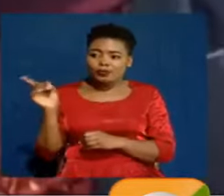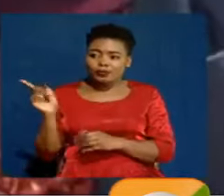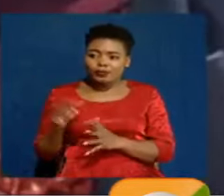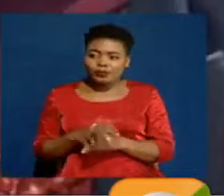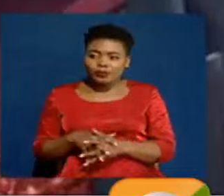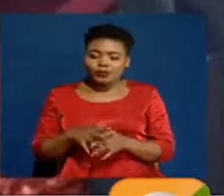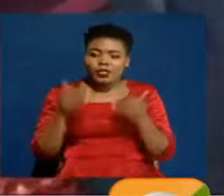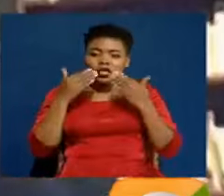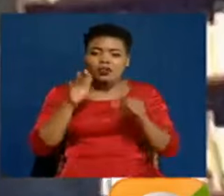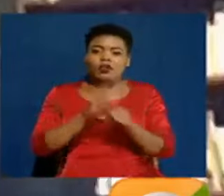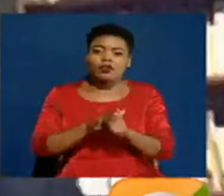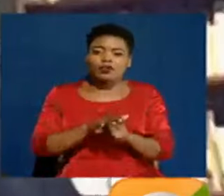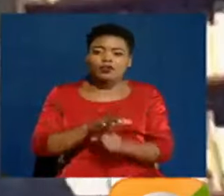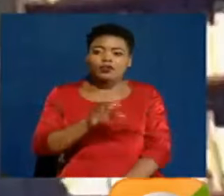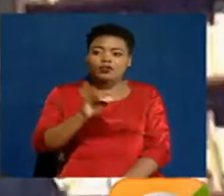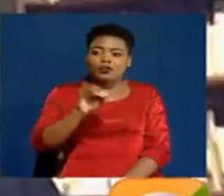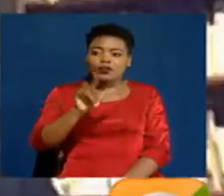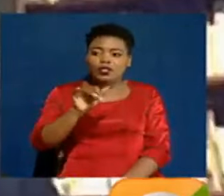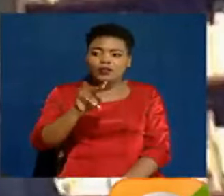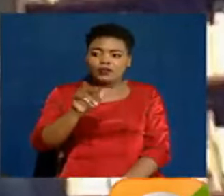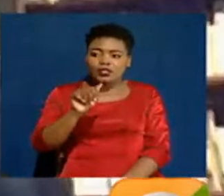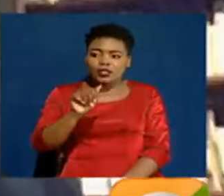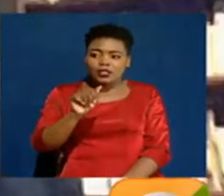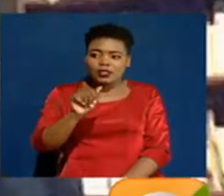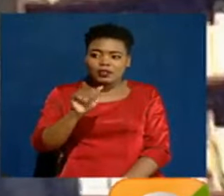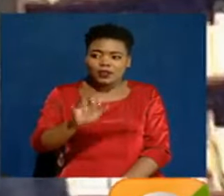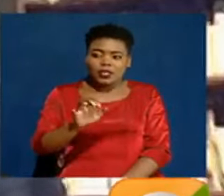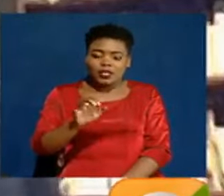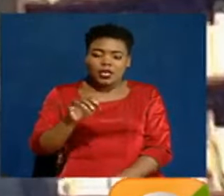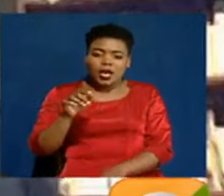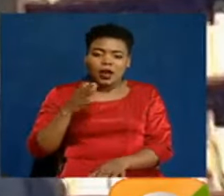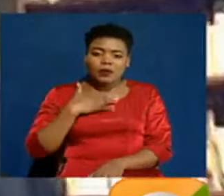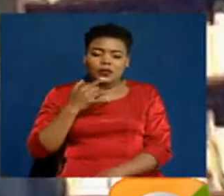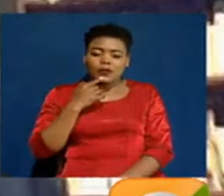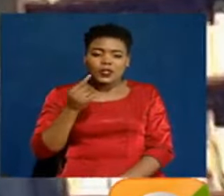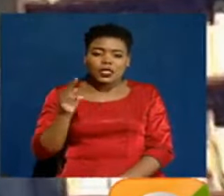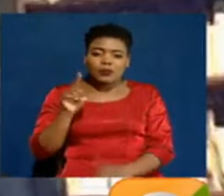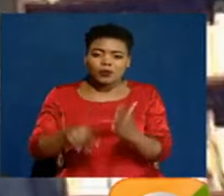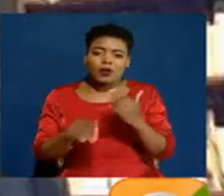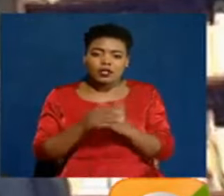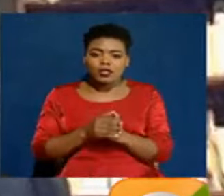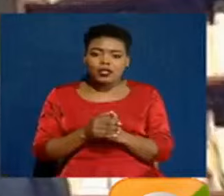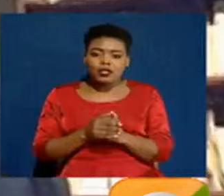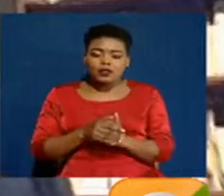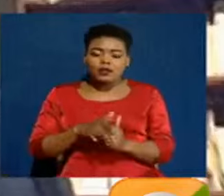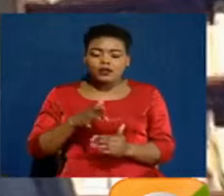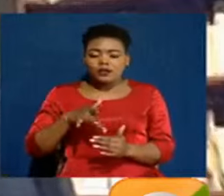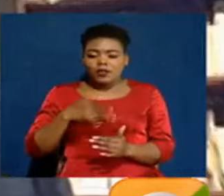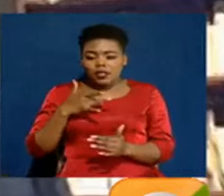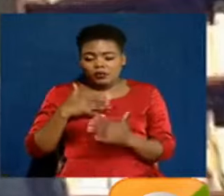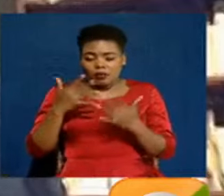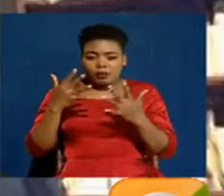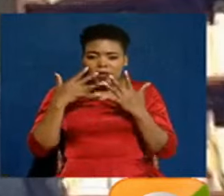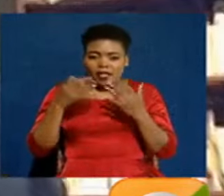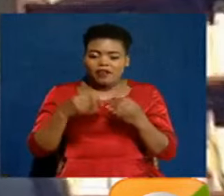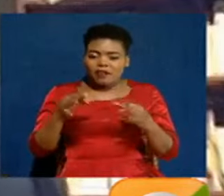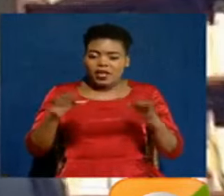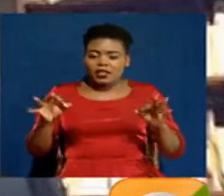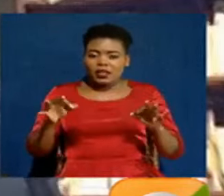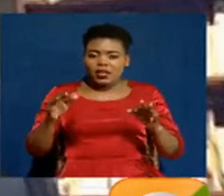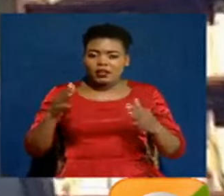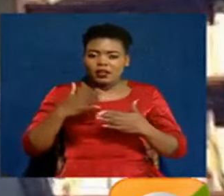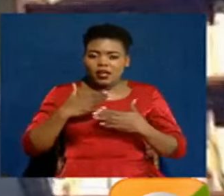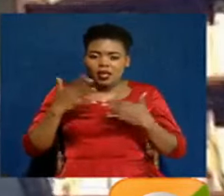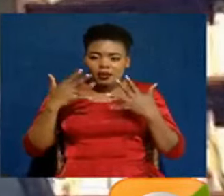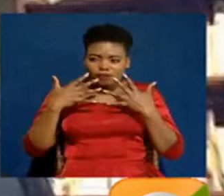Thank you so much, Olivia. And I just want to say it's a breath of fresh air to see